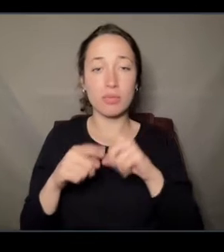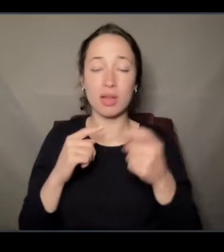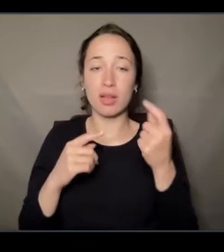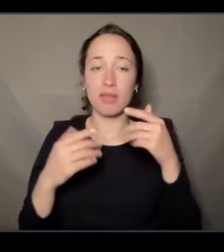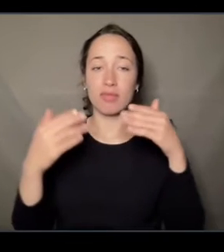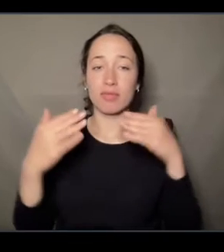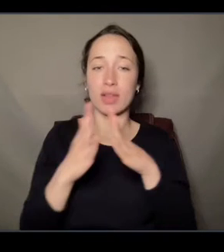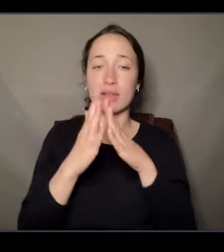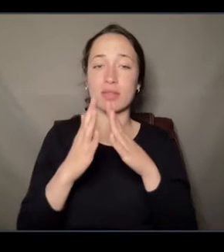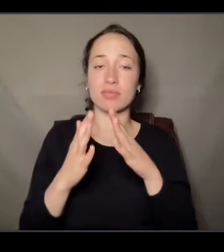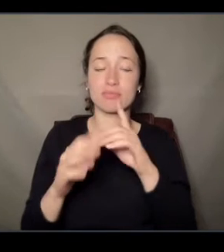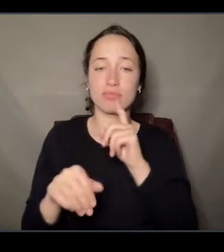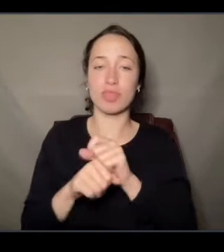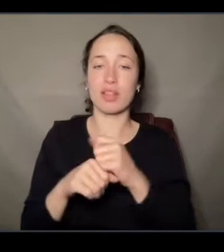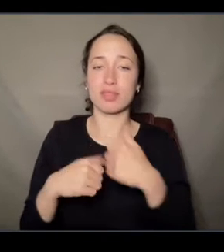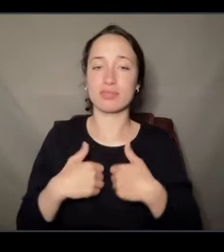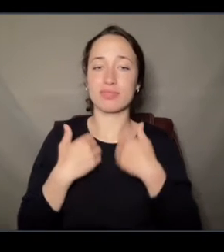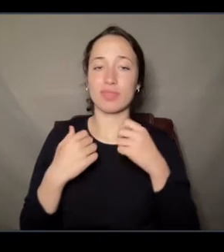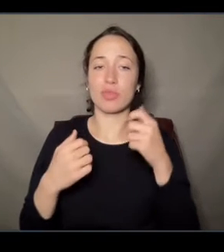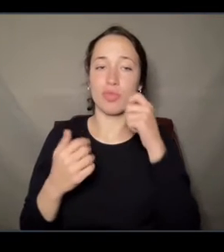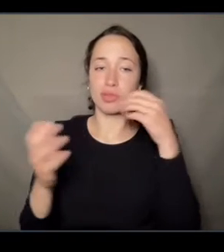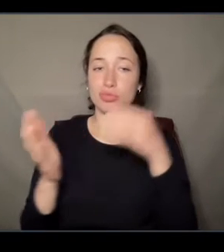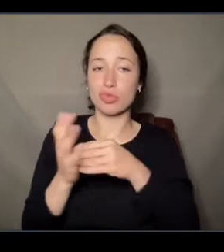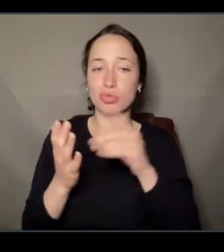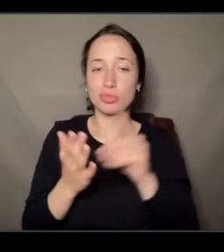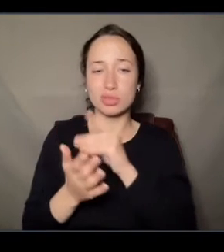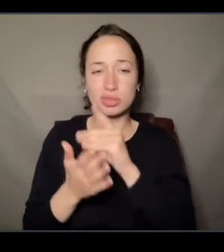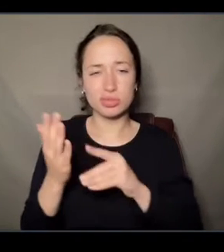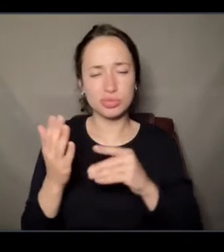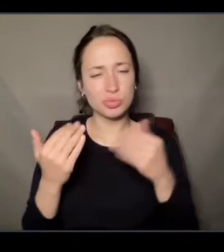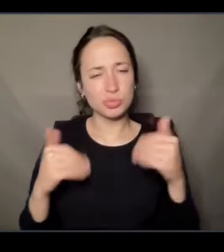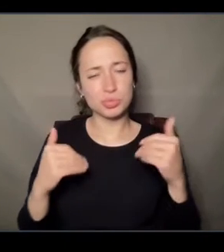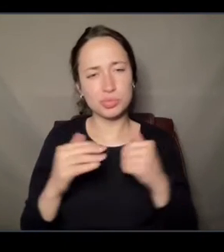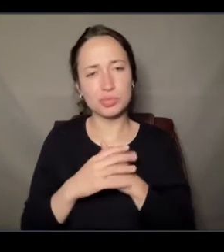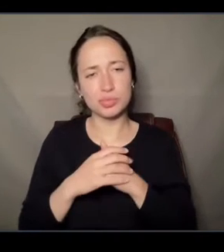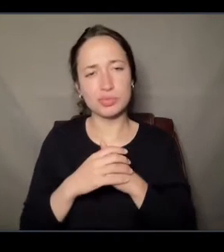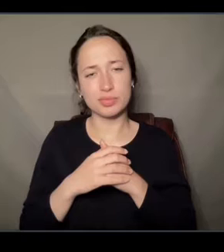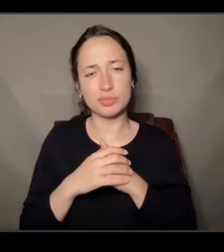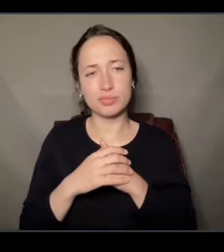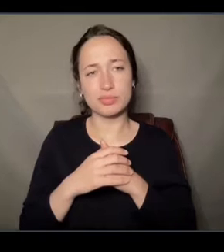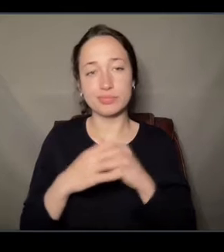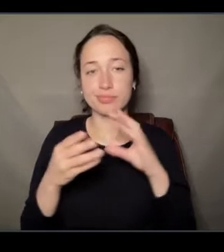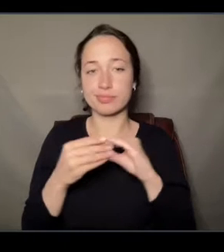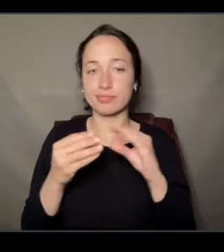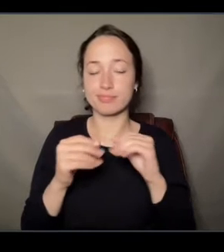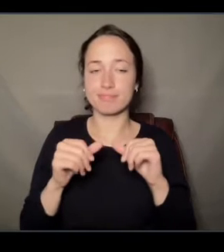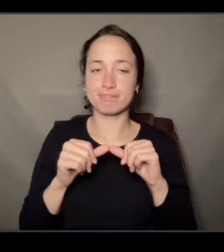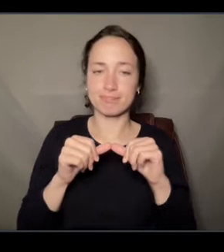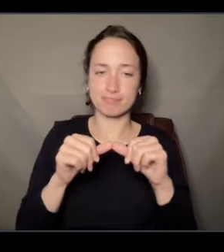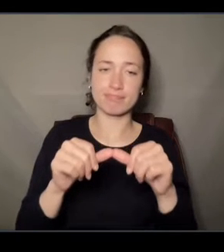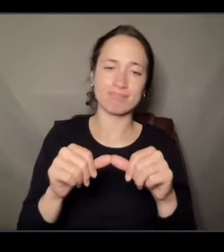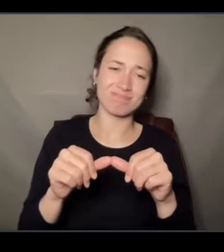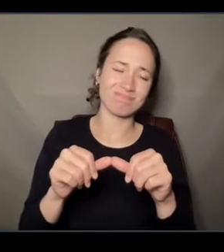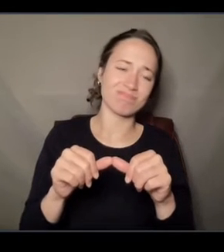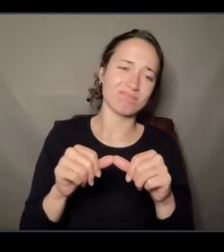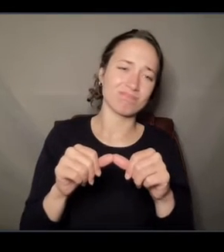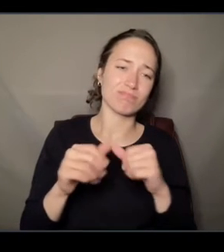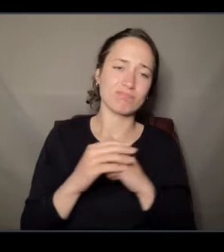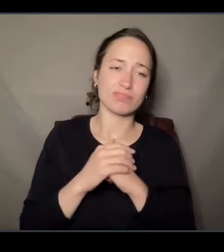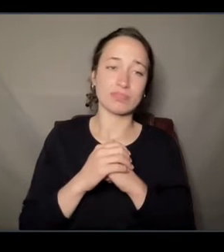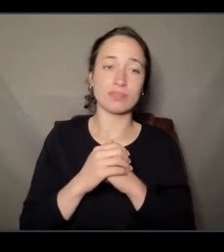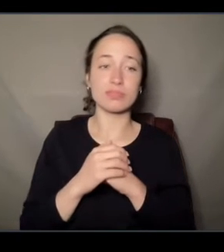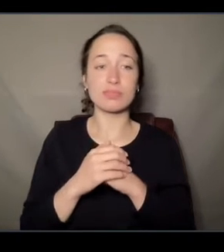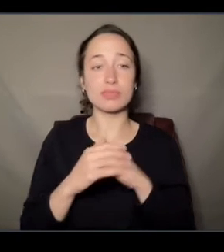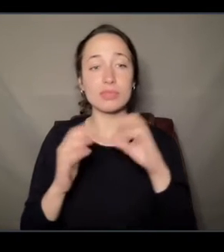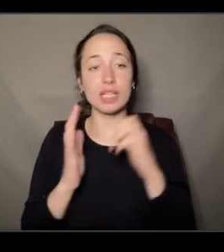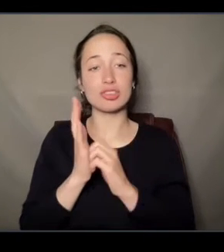then facing the reality of racial discrimination. But the story continues. Cancer